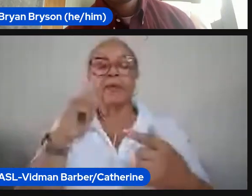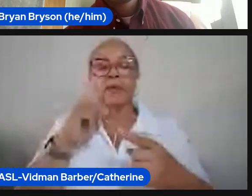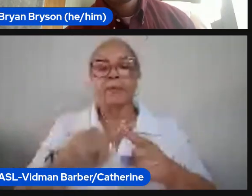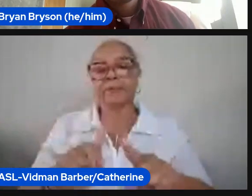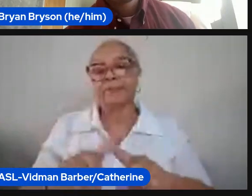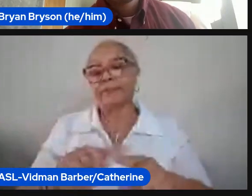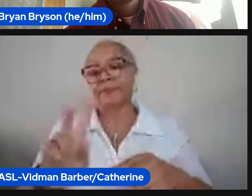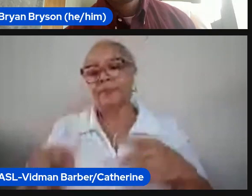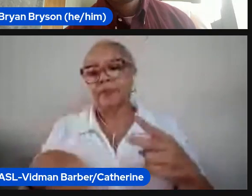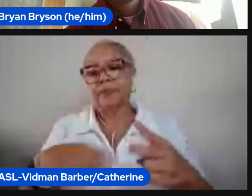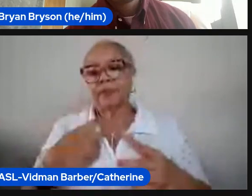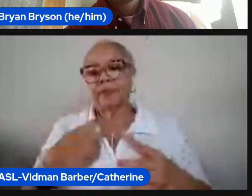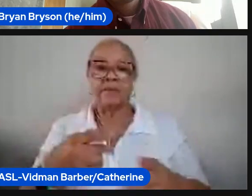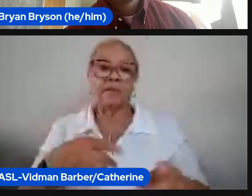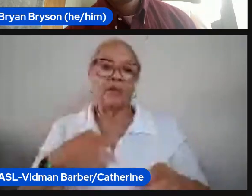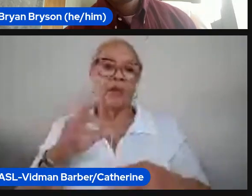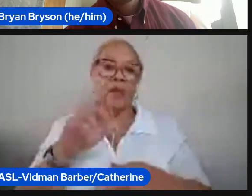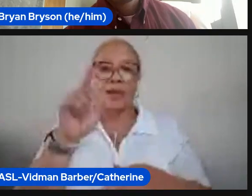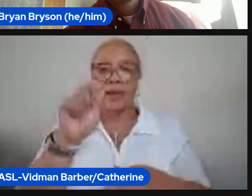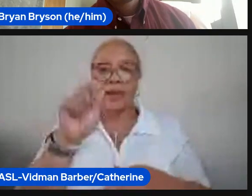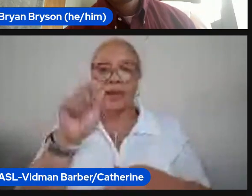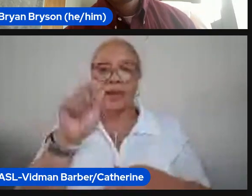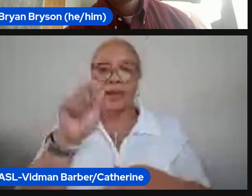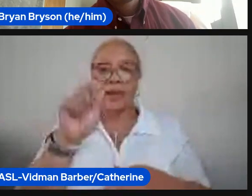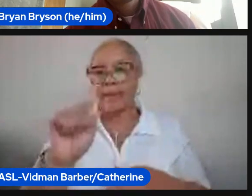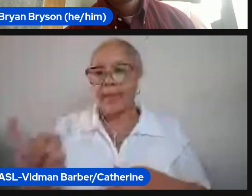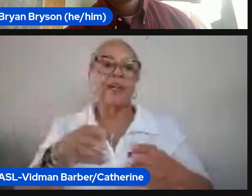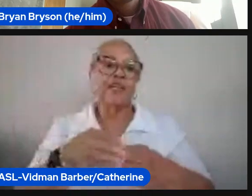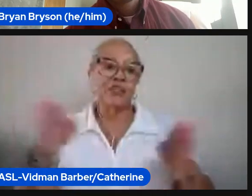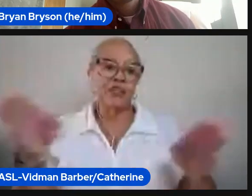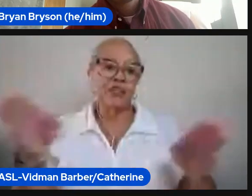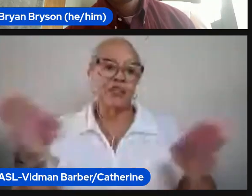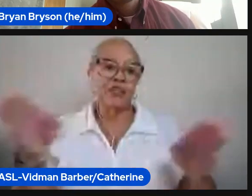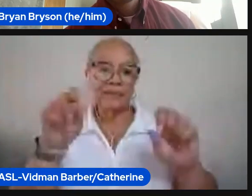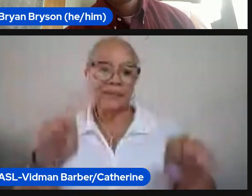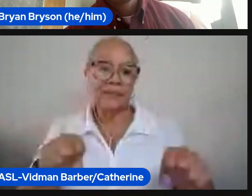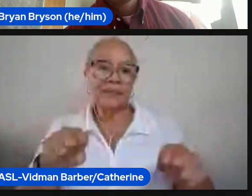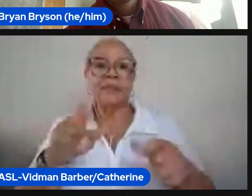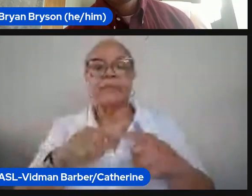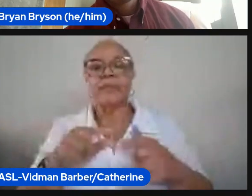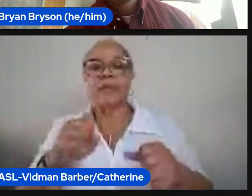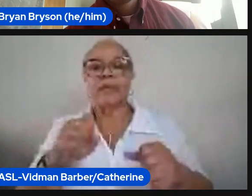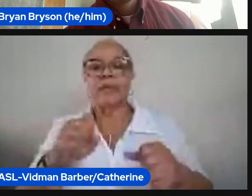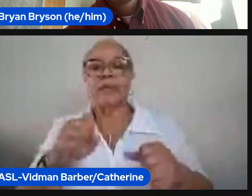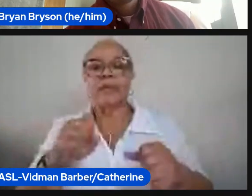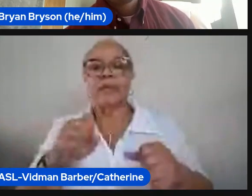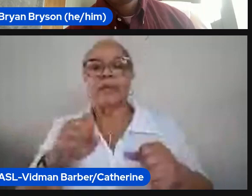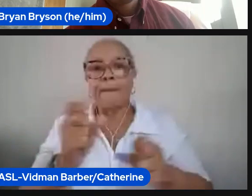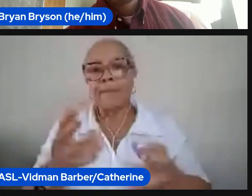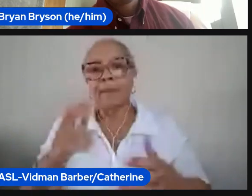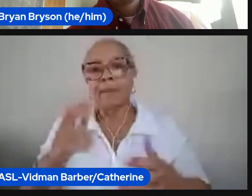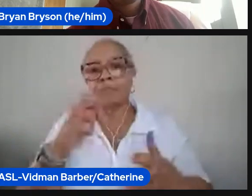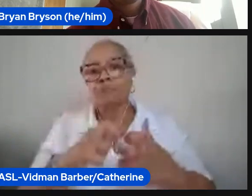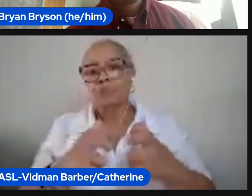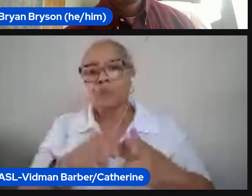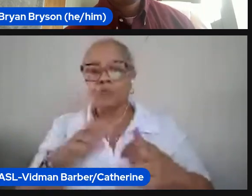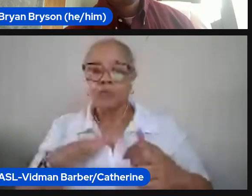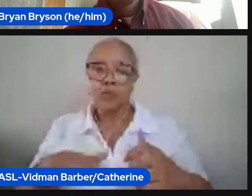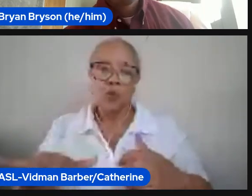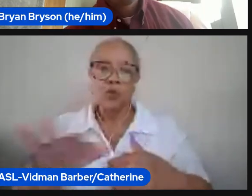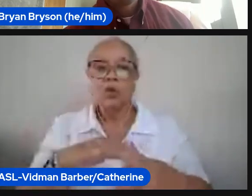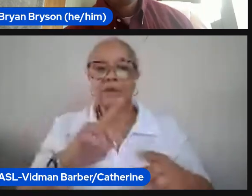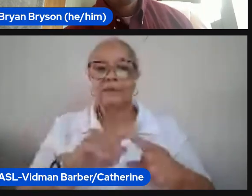of artificial intelligence systems. We can think of general systems that can solve many problems across different